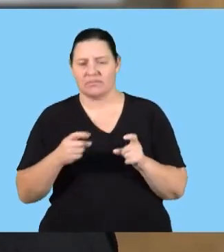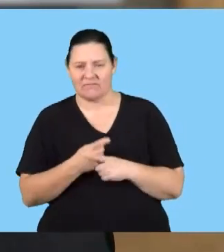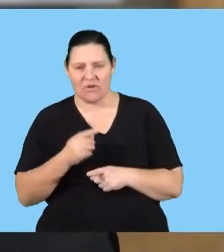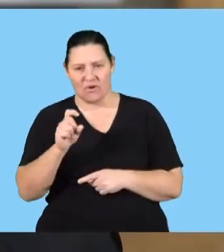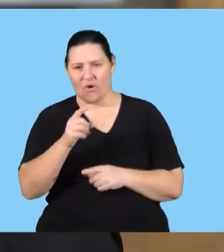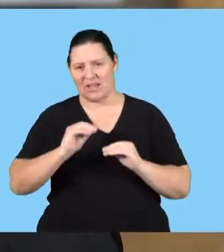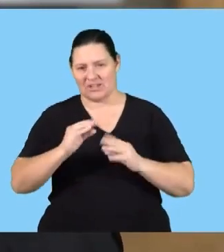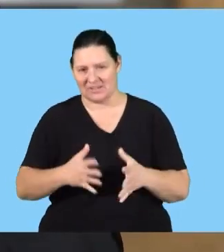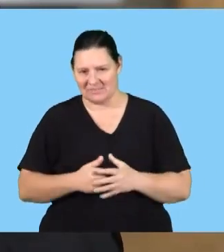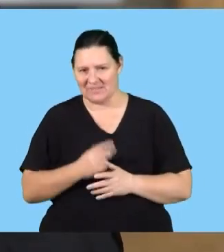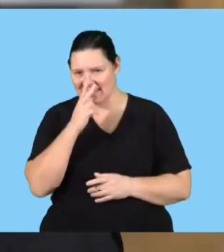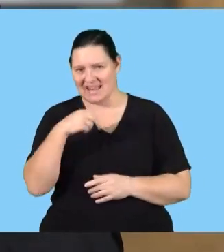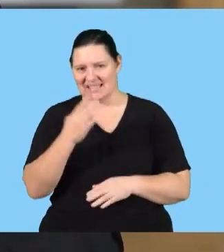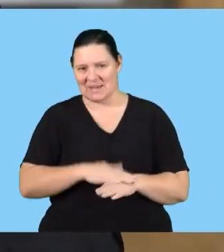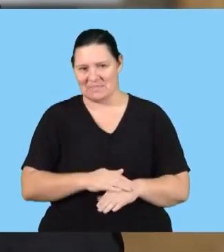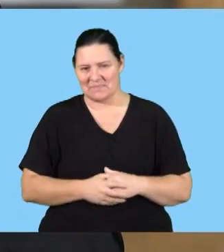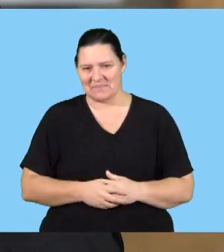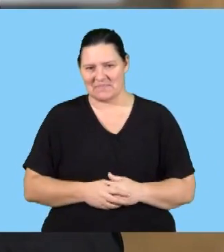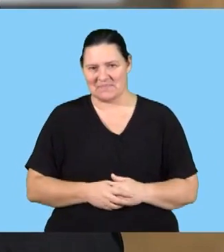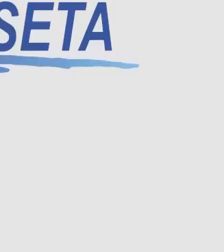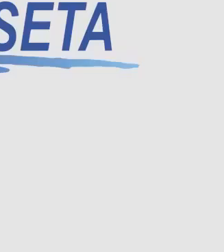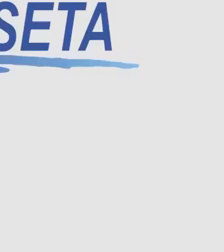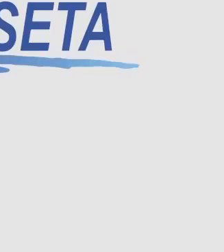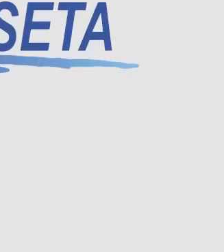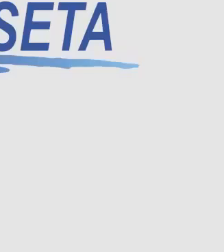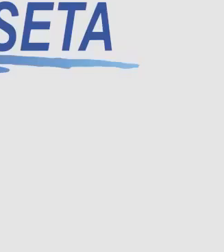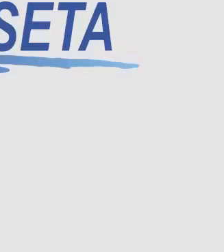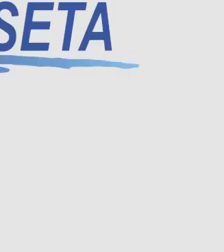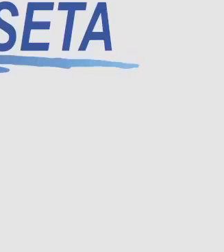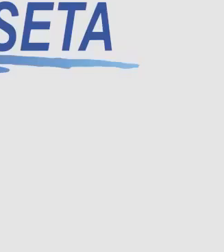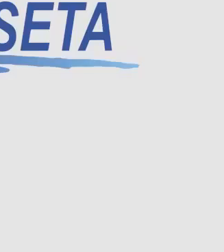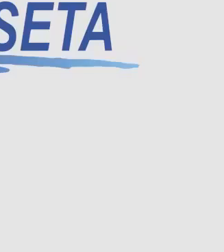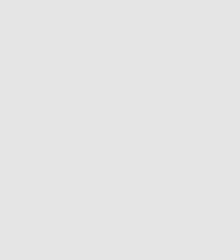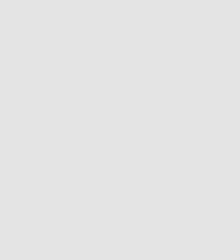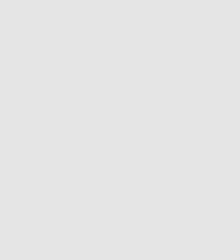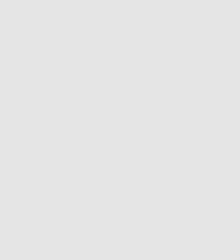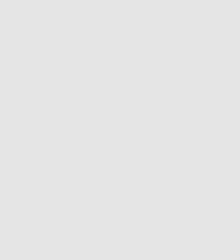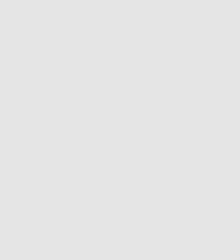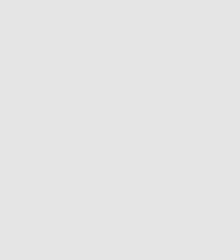and reach out to your educators. See you next time.